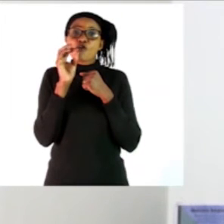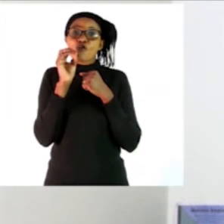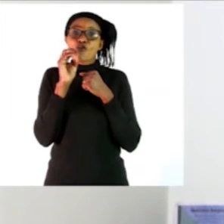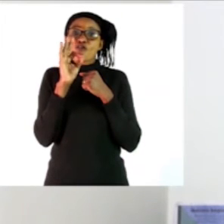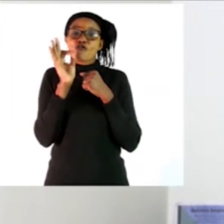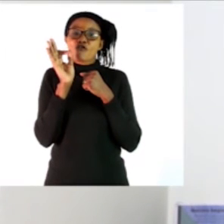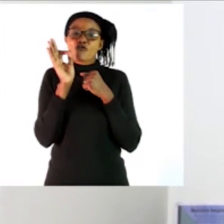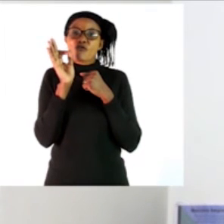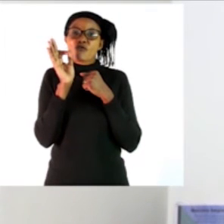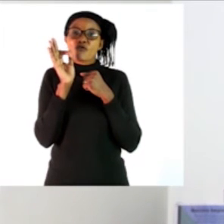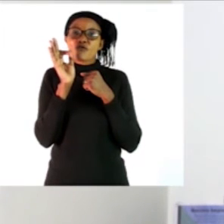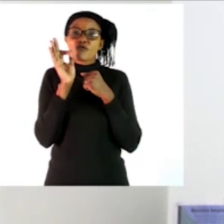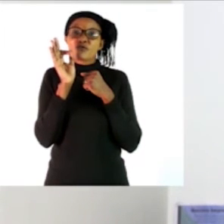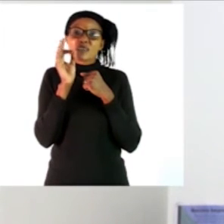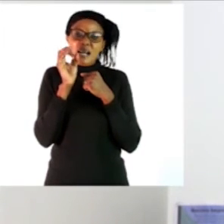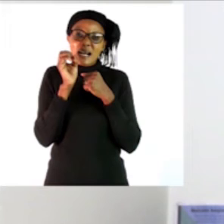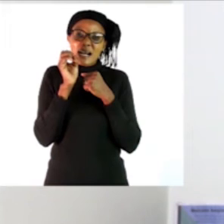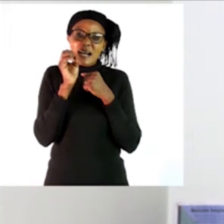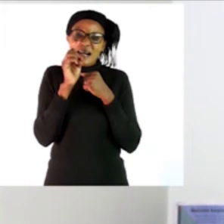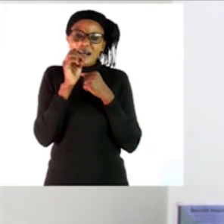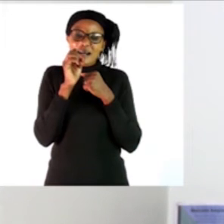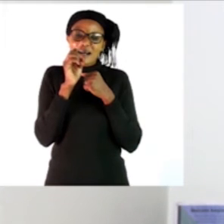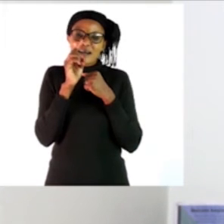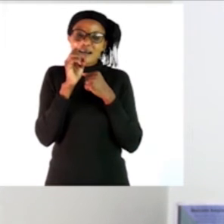Of, how much is of? We have to go count